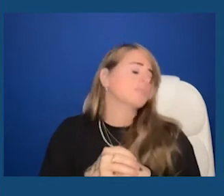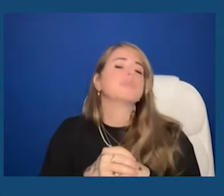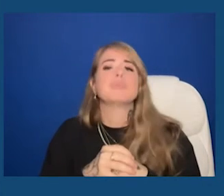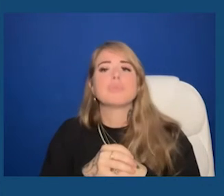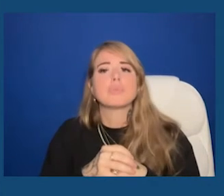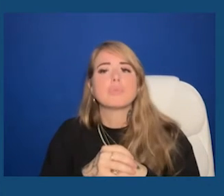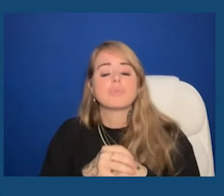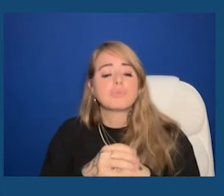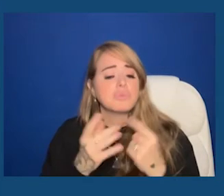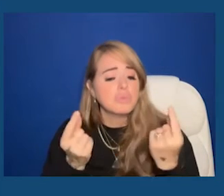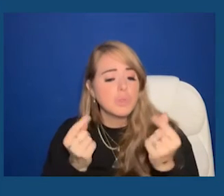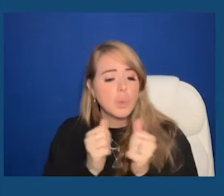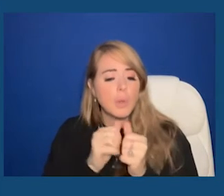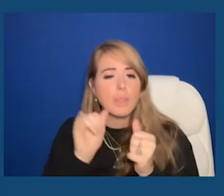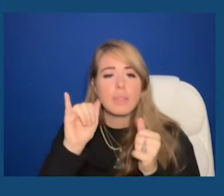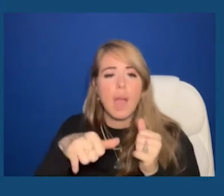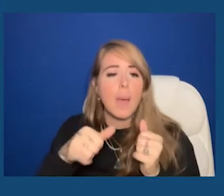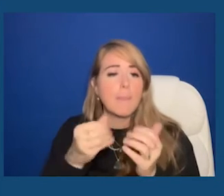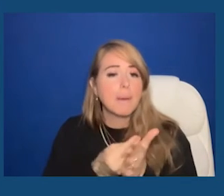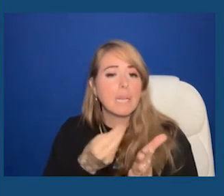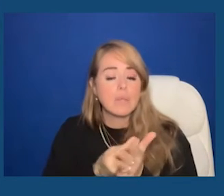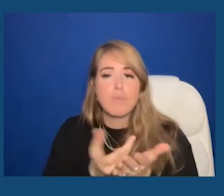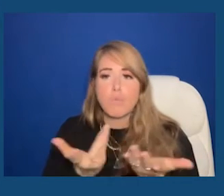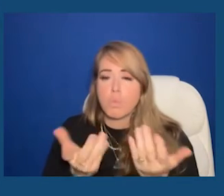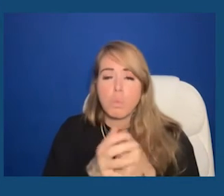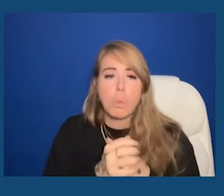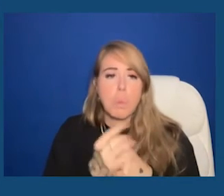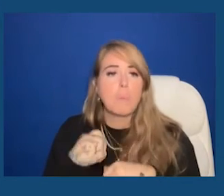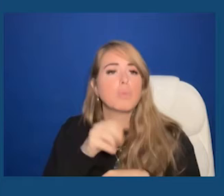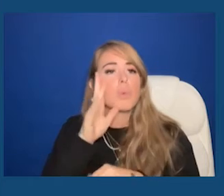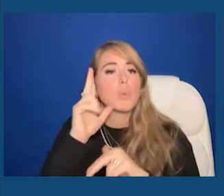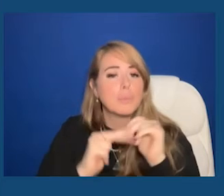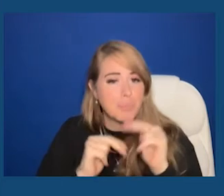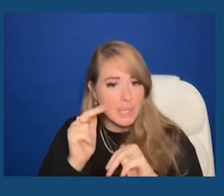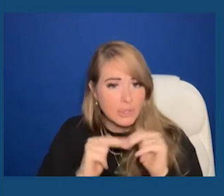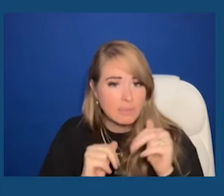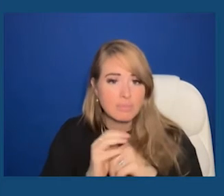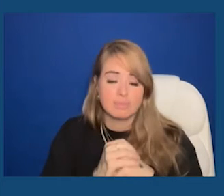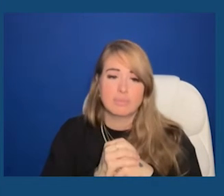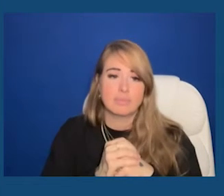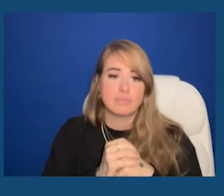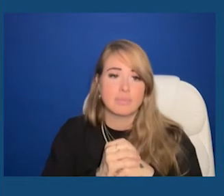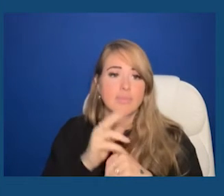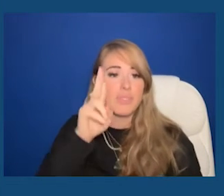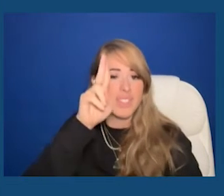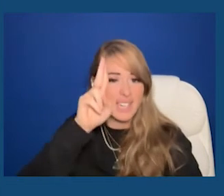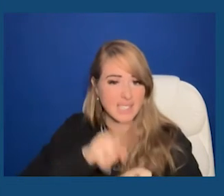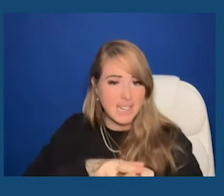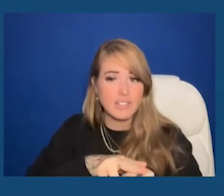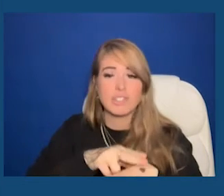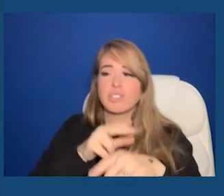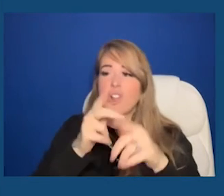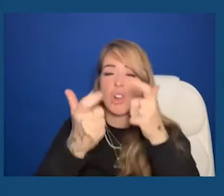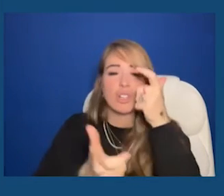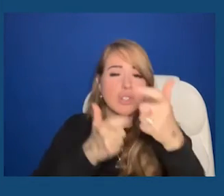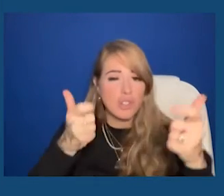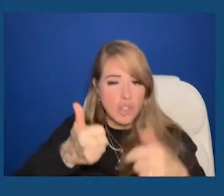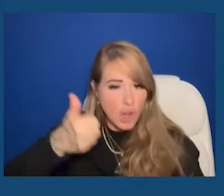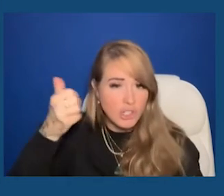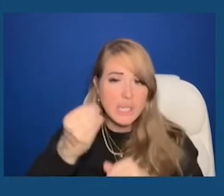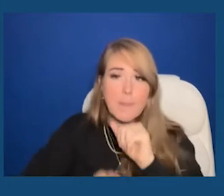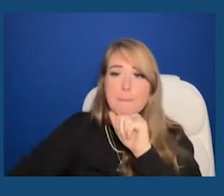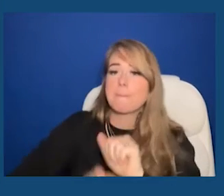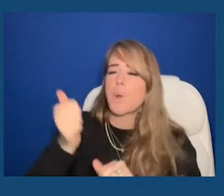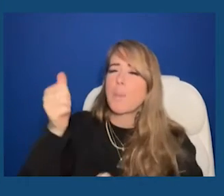What are we going to do with that money? We're going to build one of the nation's largest and most